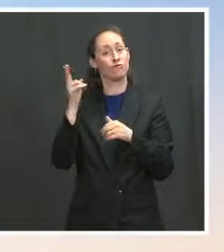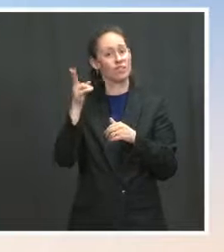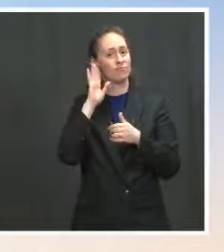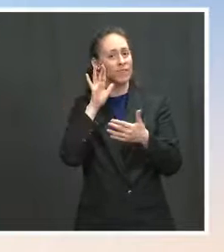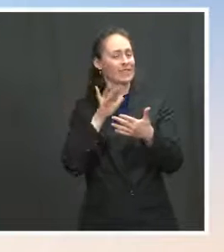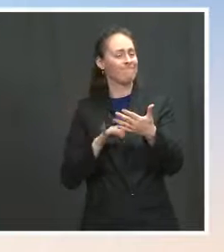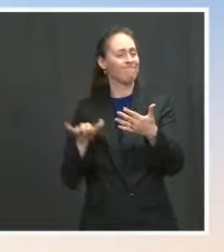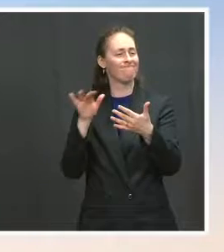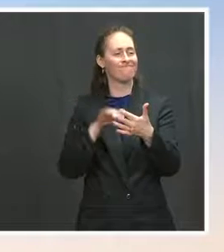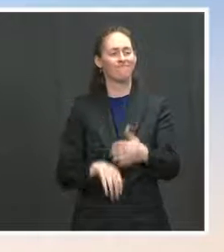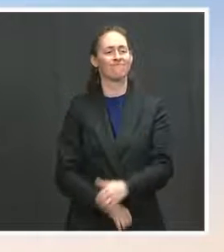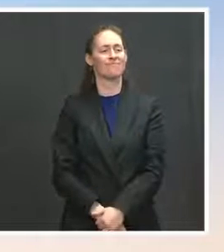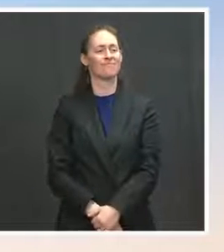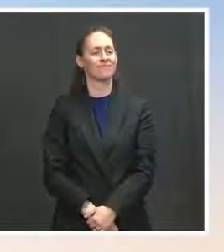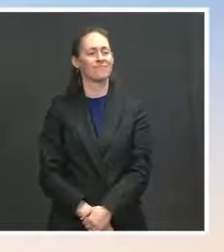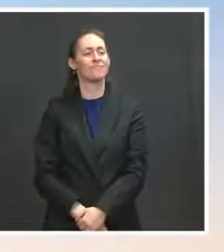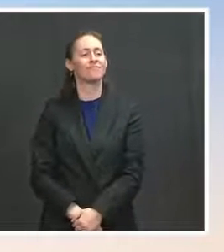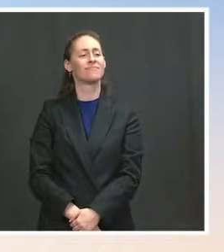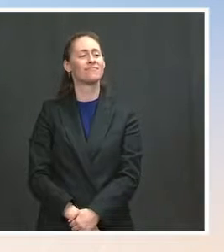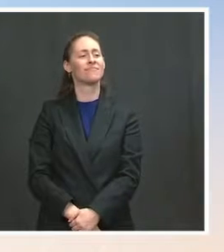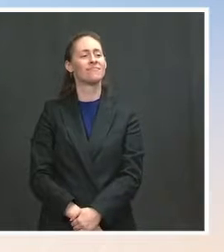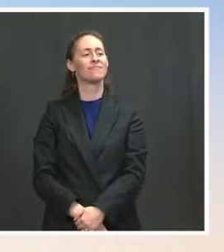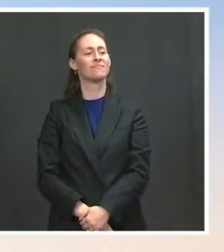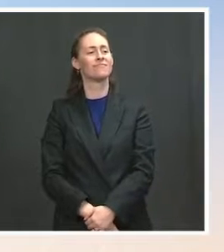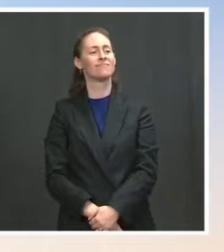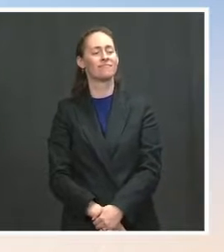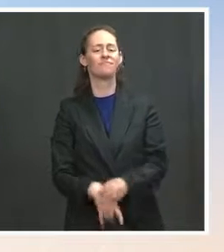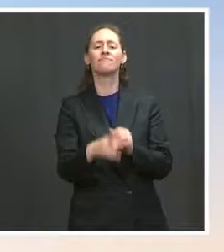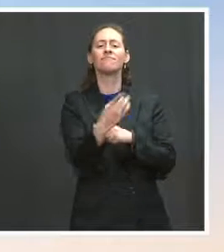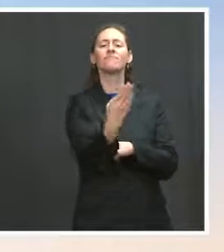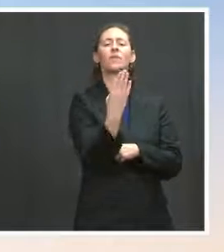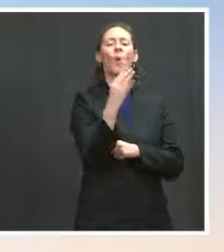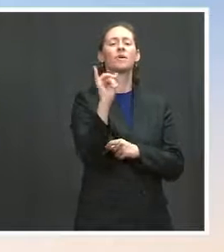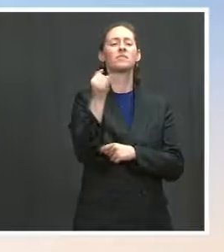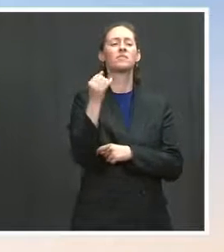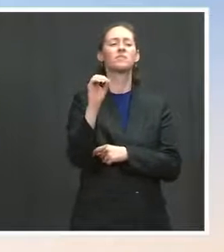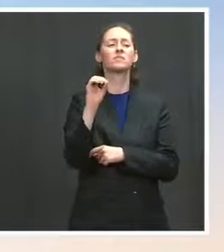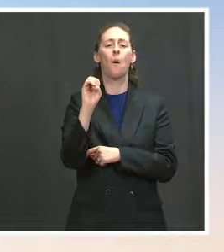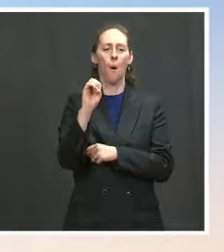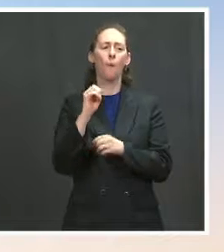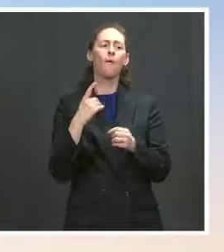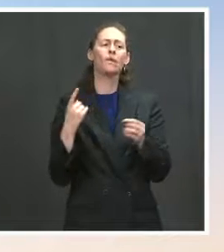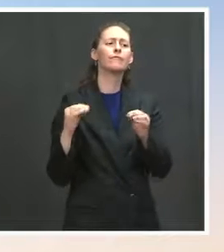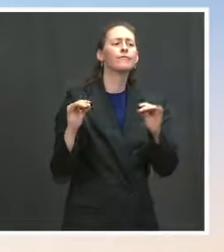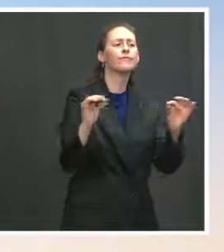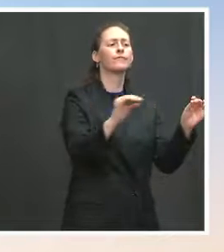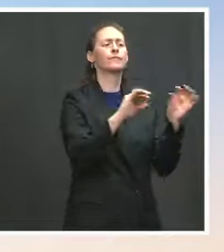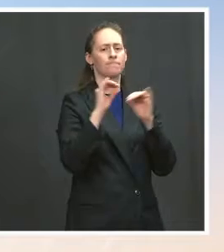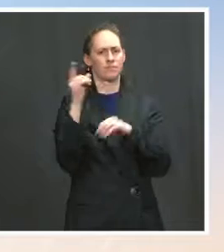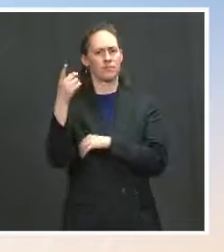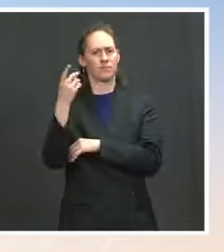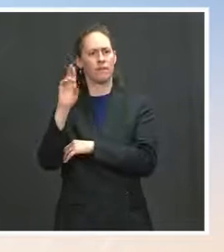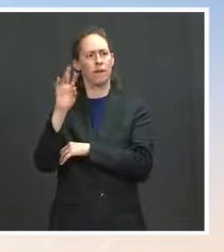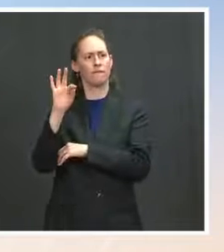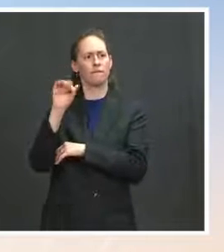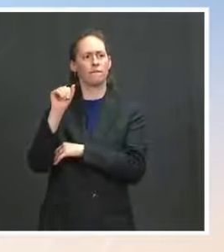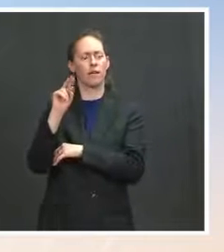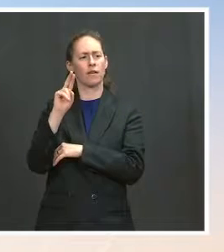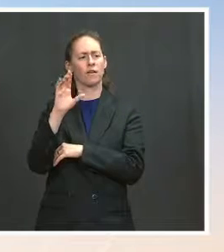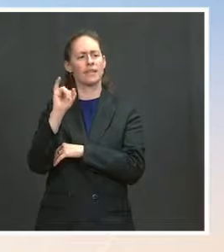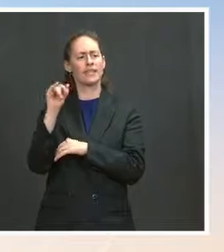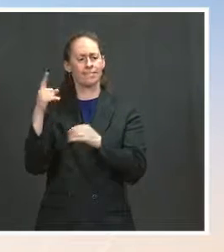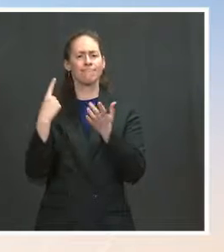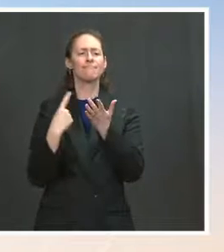Joe, Anthony Fauci said that one of the ways to get transparency from the Chinese on the origins of COVID-19 was to, quote, "don't be